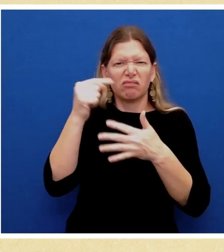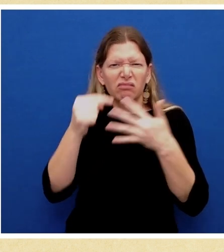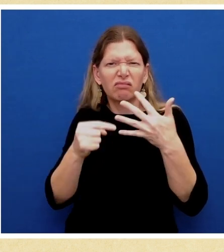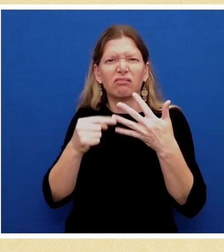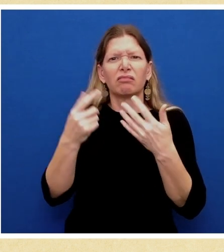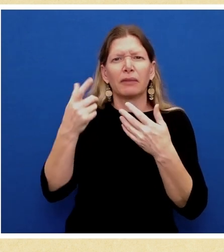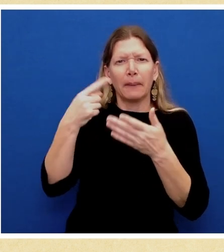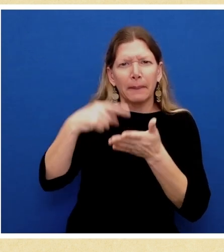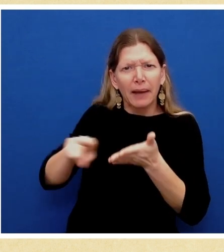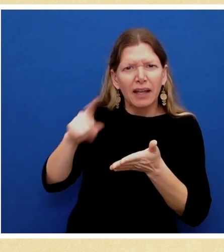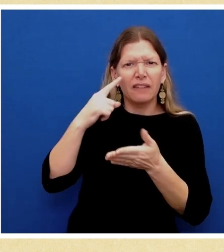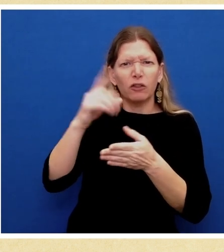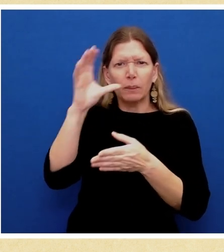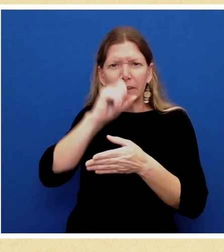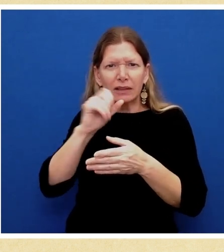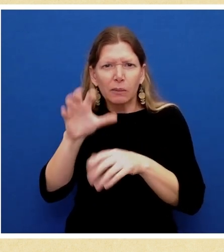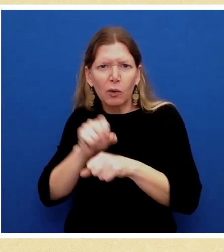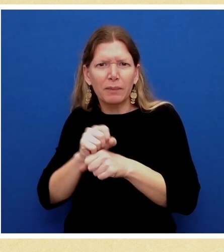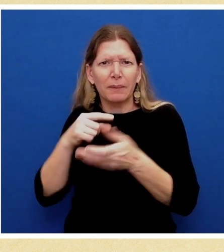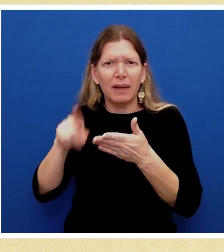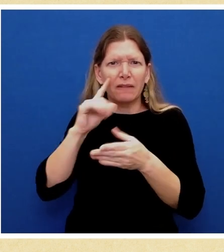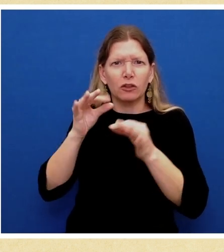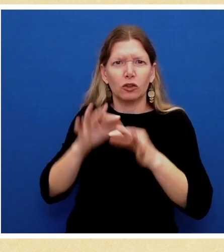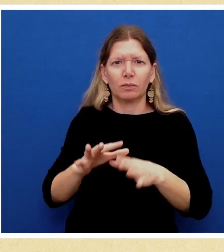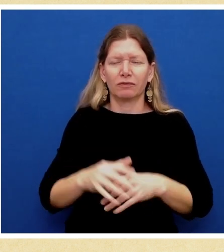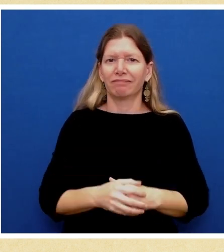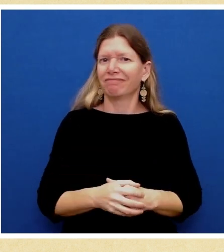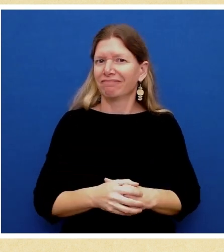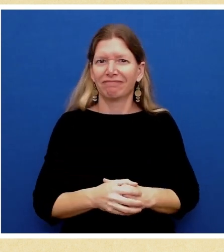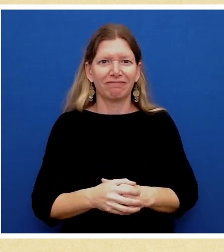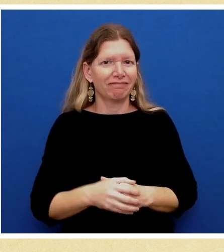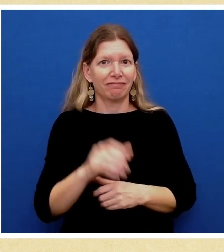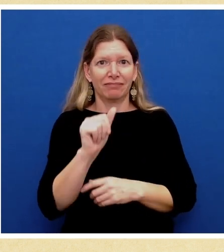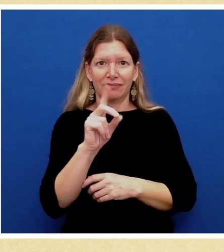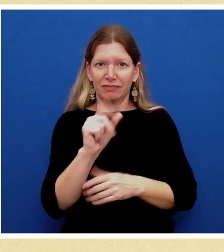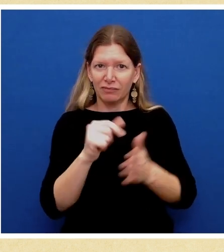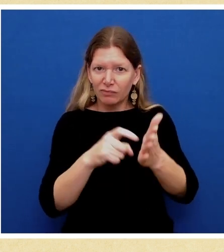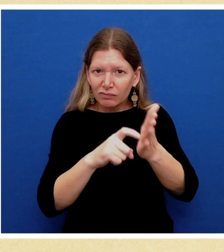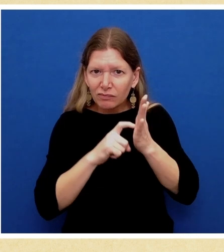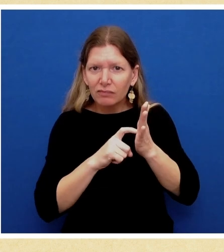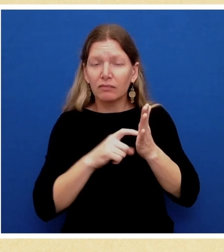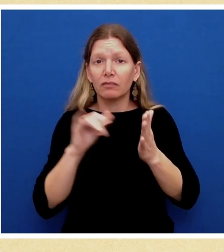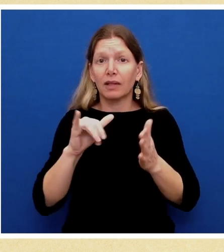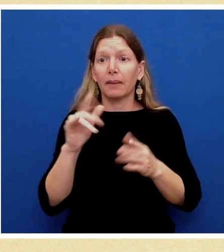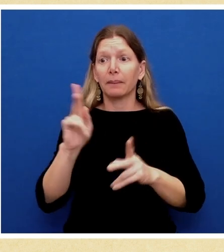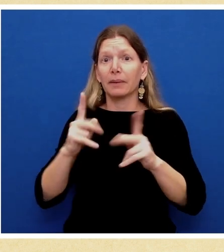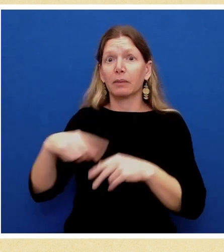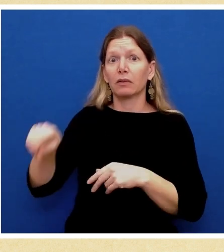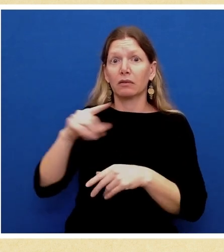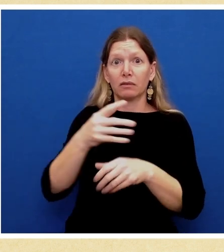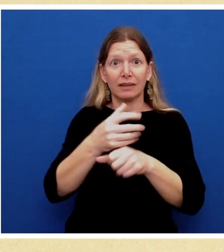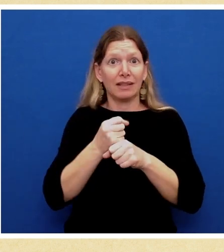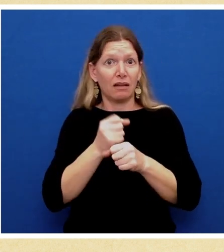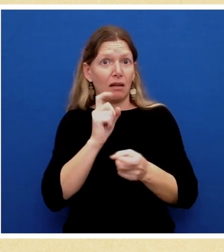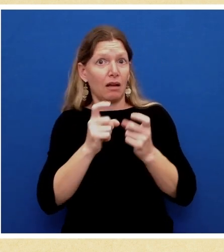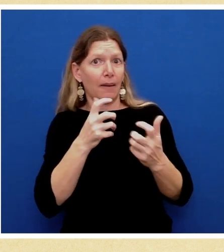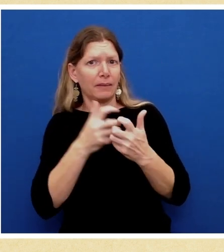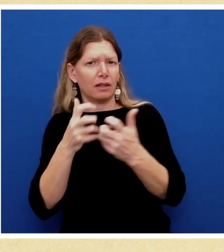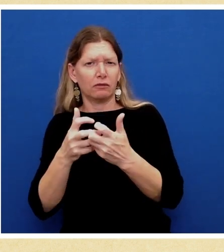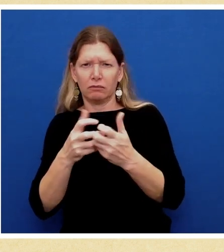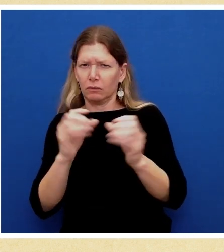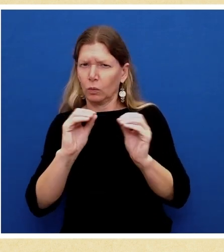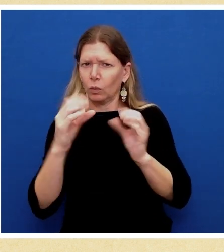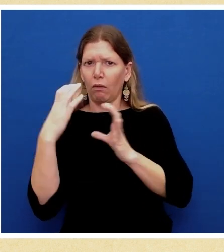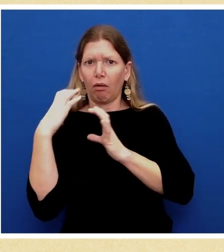to pay for missed appointments. The ADA requires that people receive effective communication without charges or extra